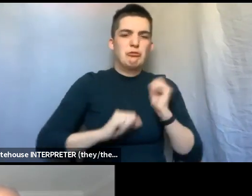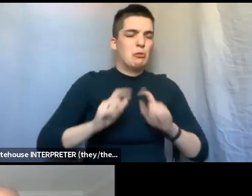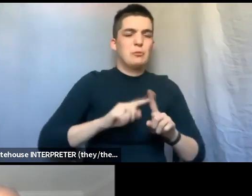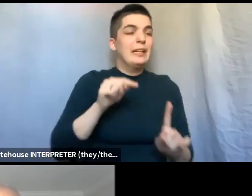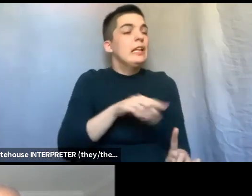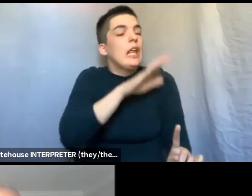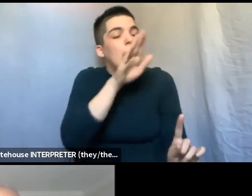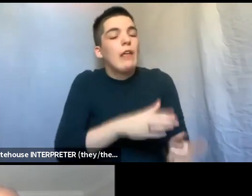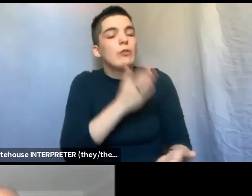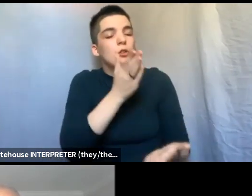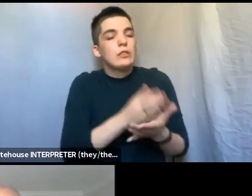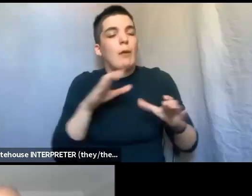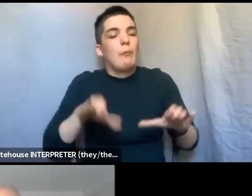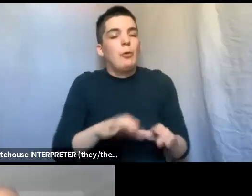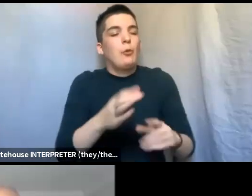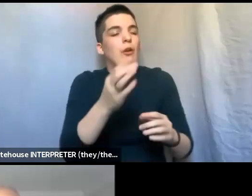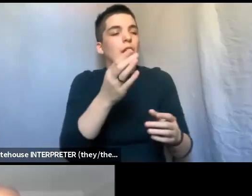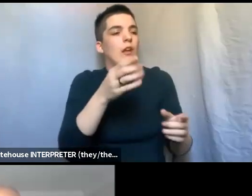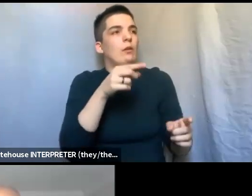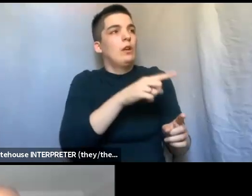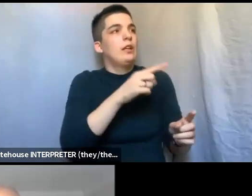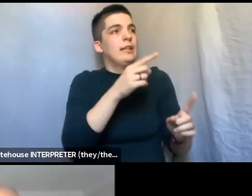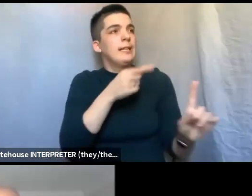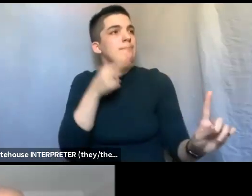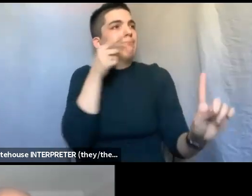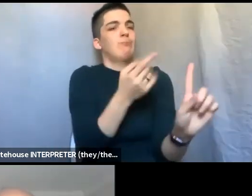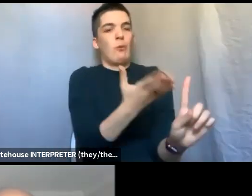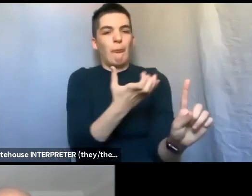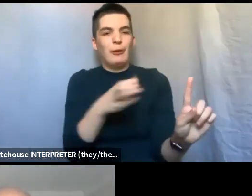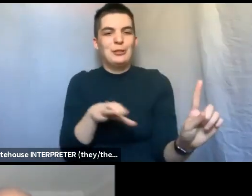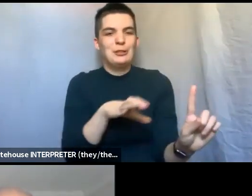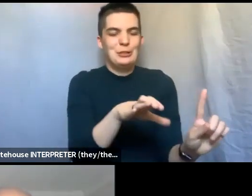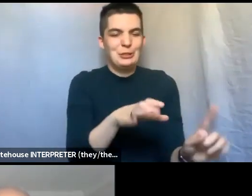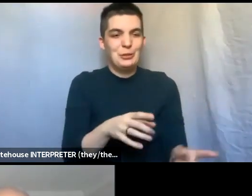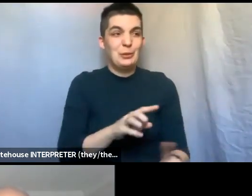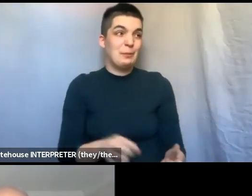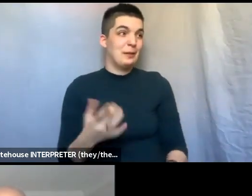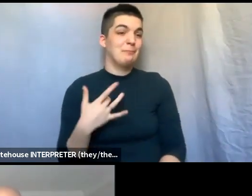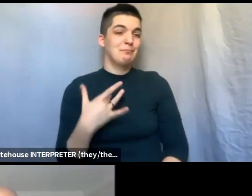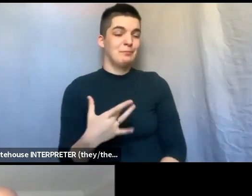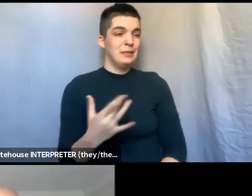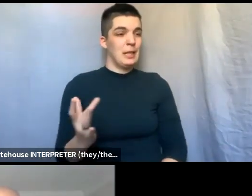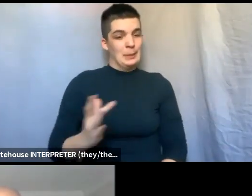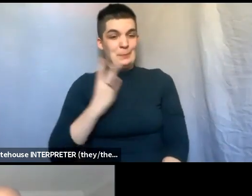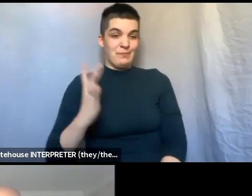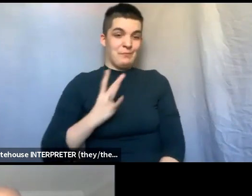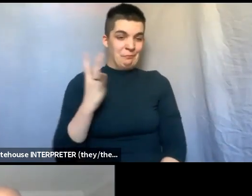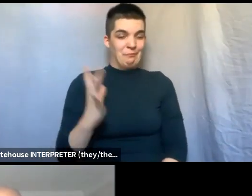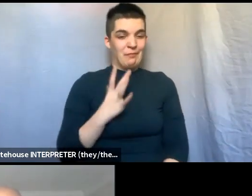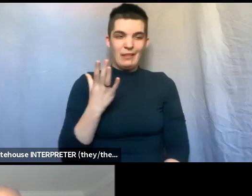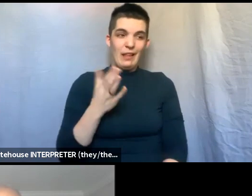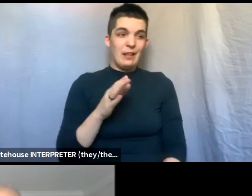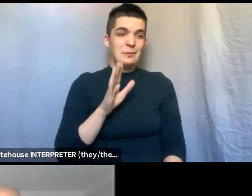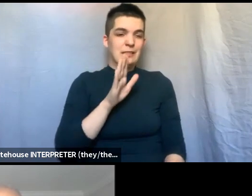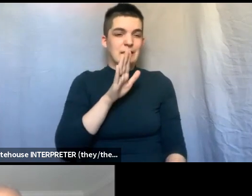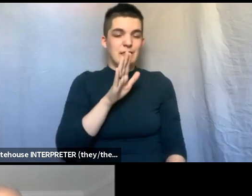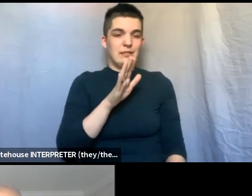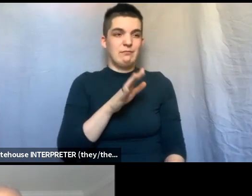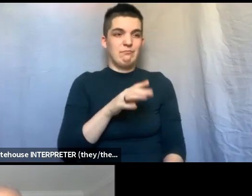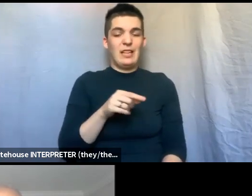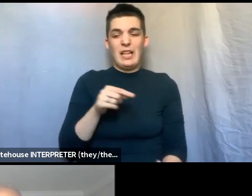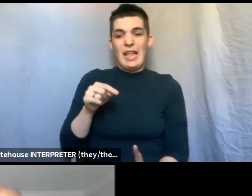he wanted to do. And sometimes it was very big and very splashy, and sometimes it was yeah. exactly the opposite.